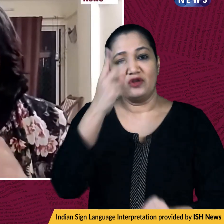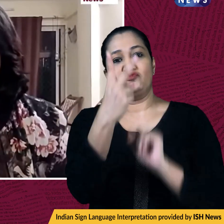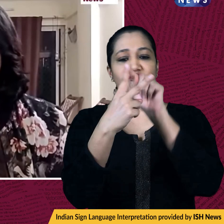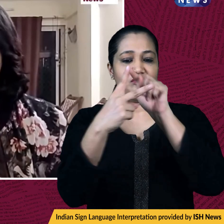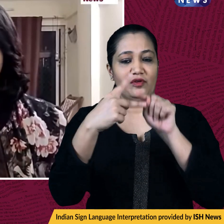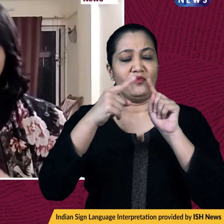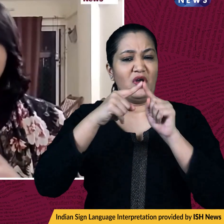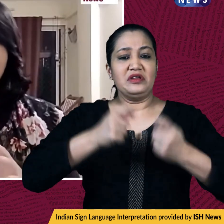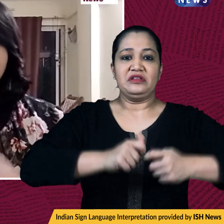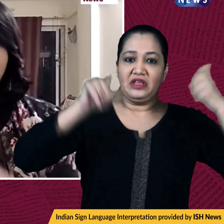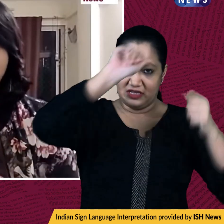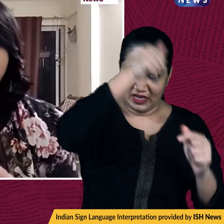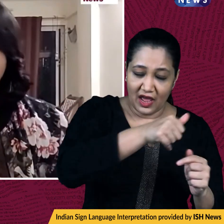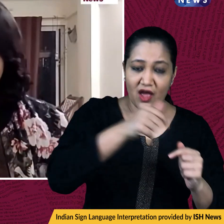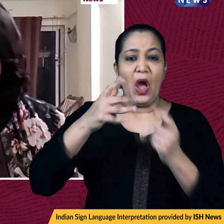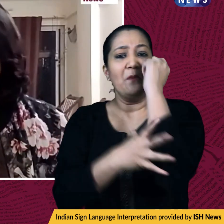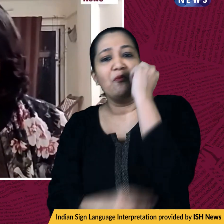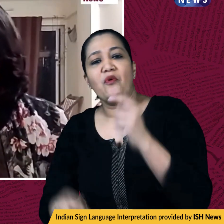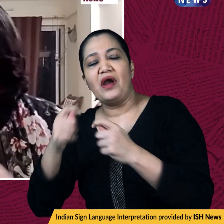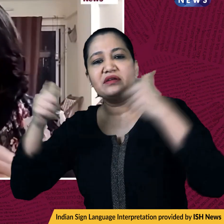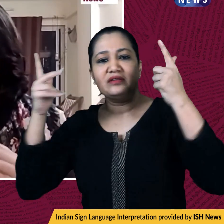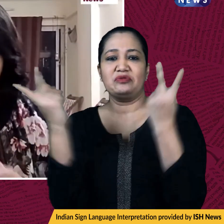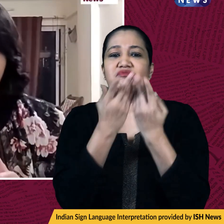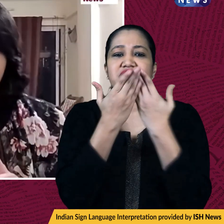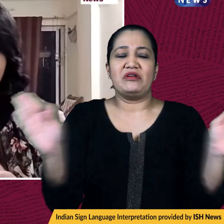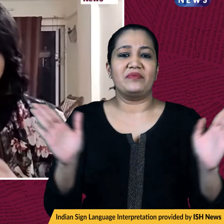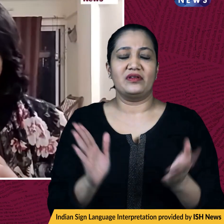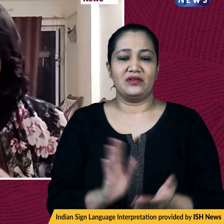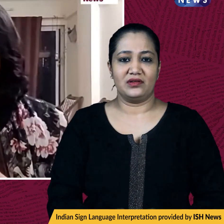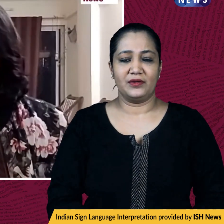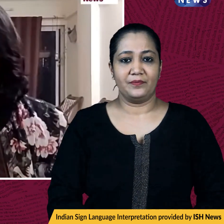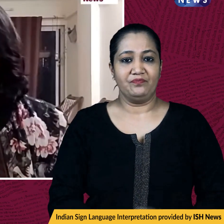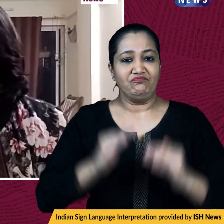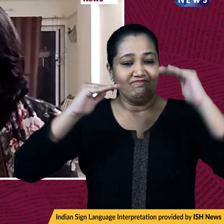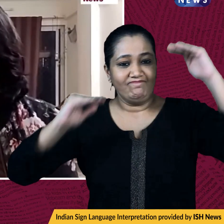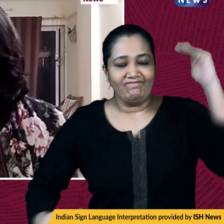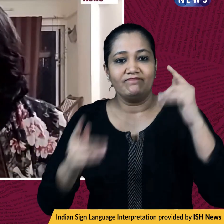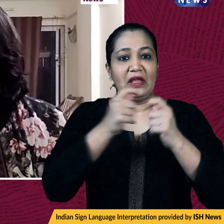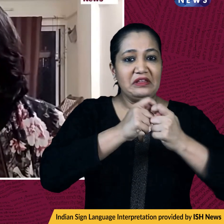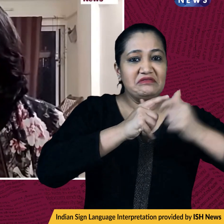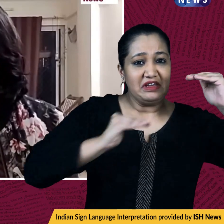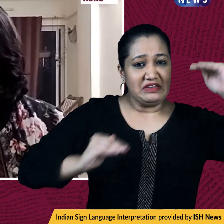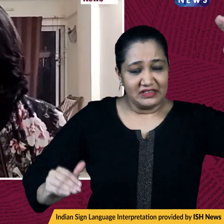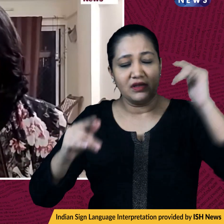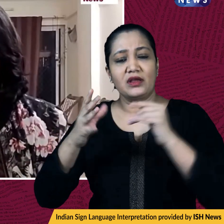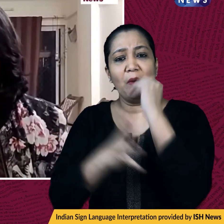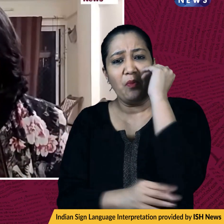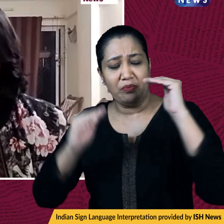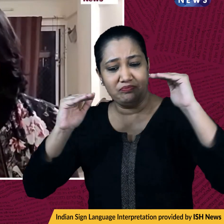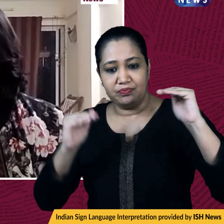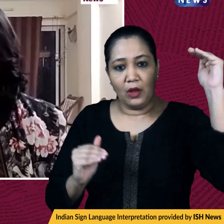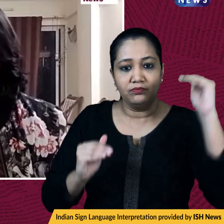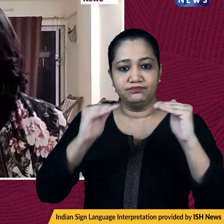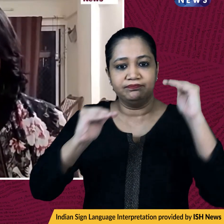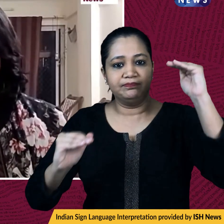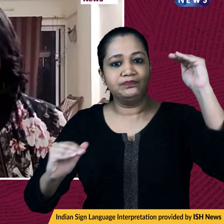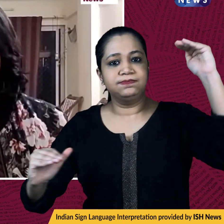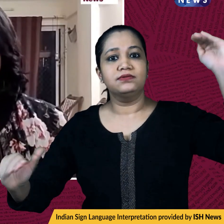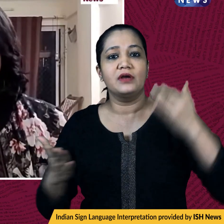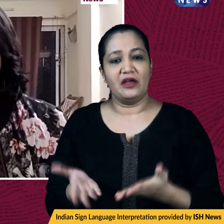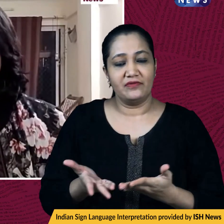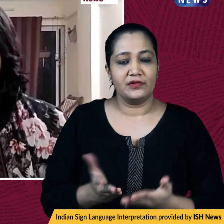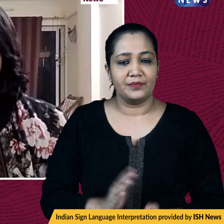said one for the rich and one for the poor. He said, and I quote, the gap between the two is growing. He also went on to say